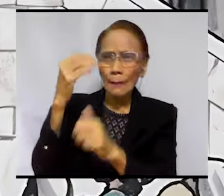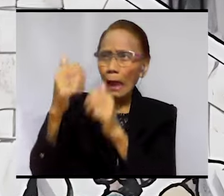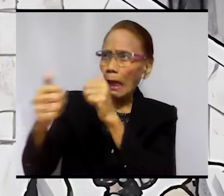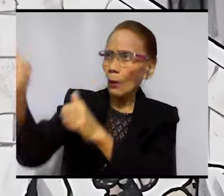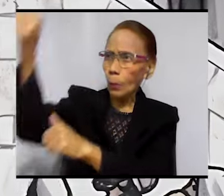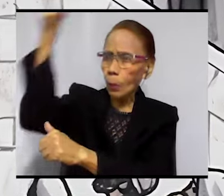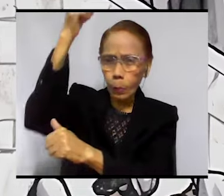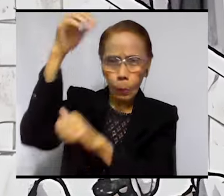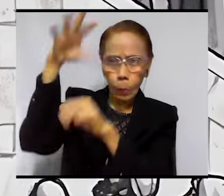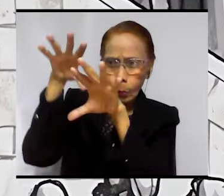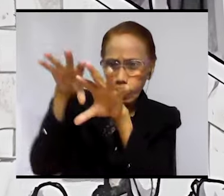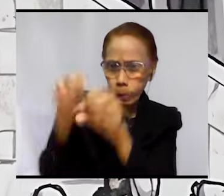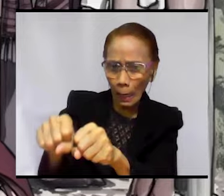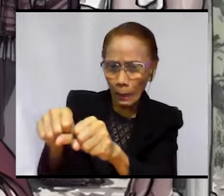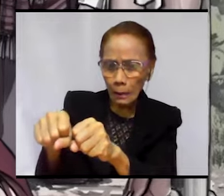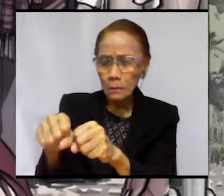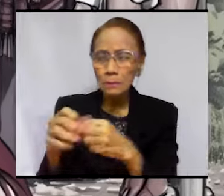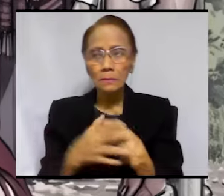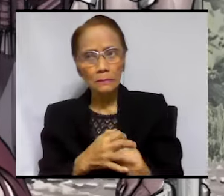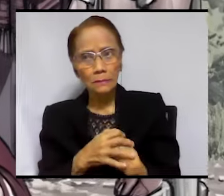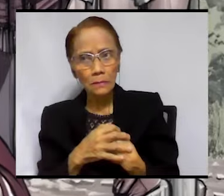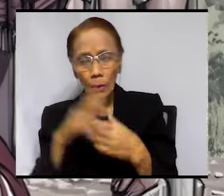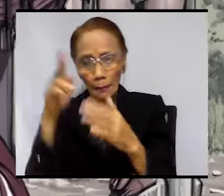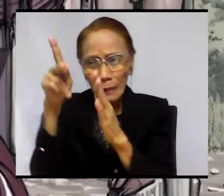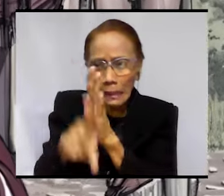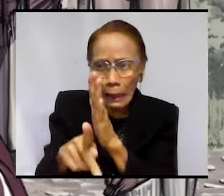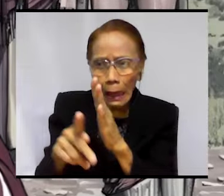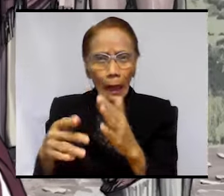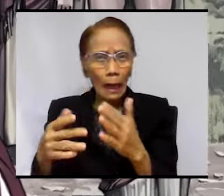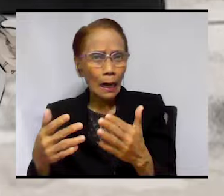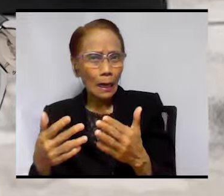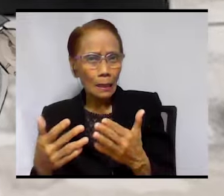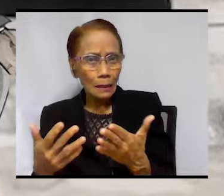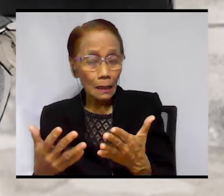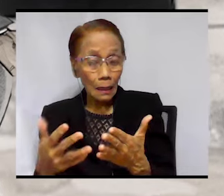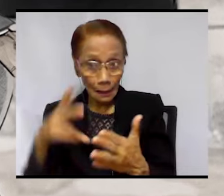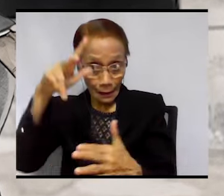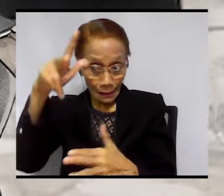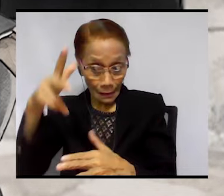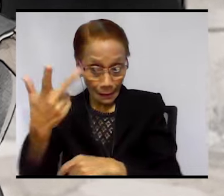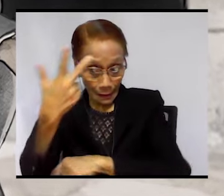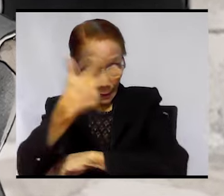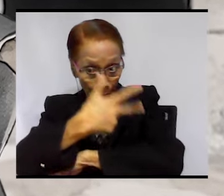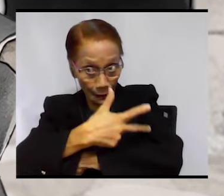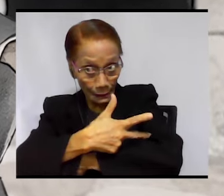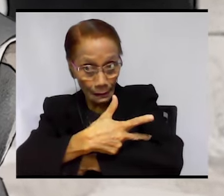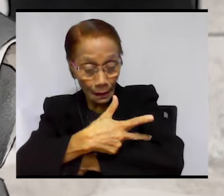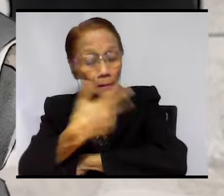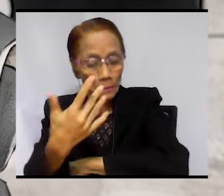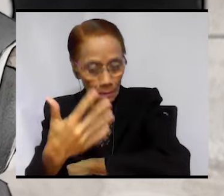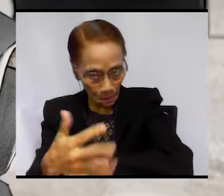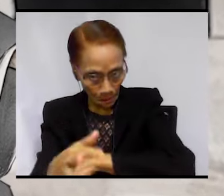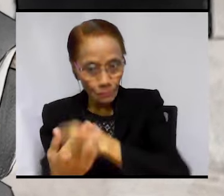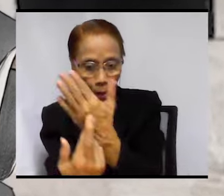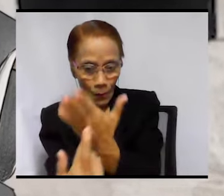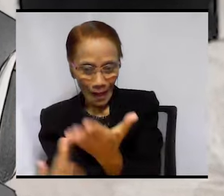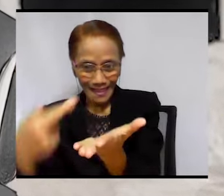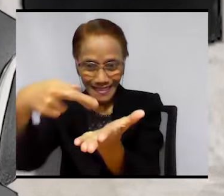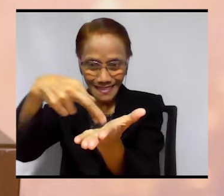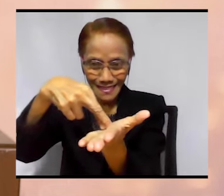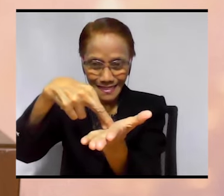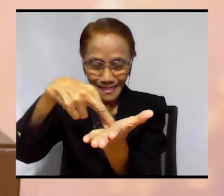be arrested. He will be killed. And on the third day, after 3 days, he will rise from the